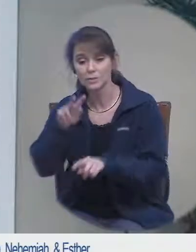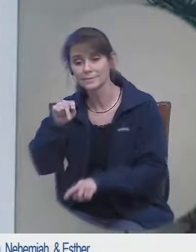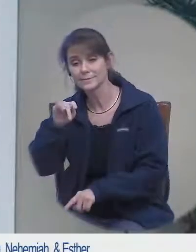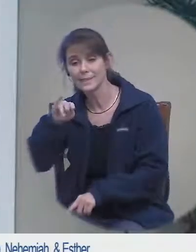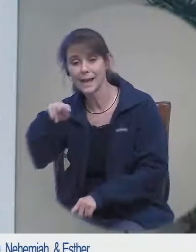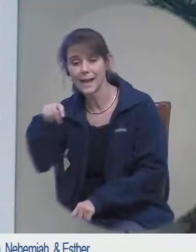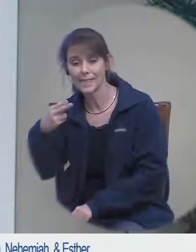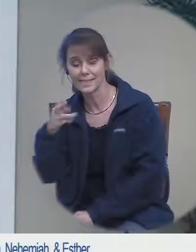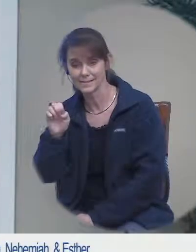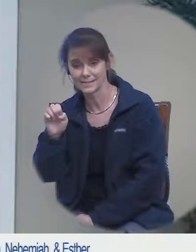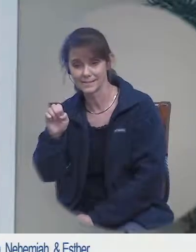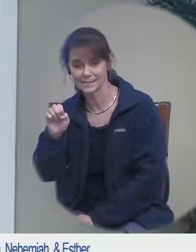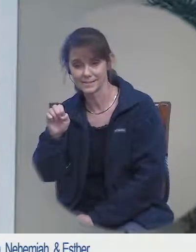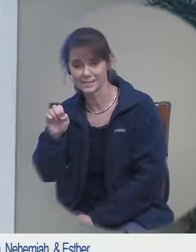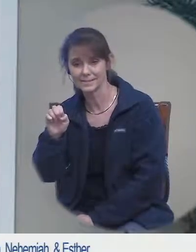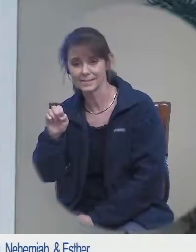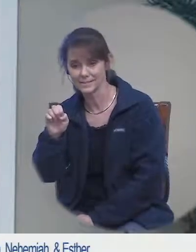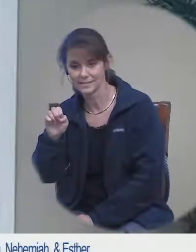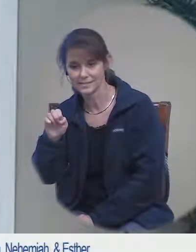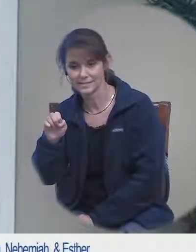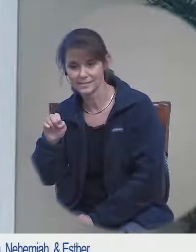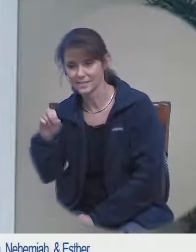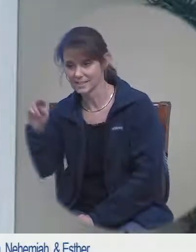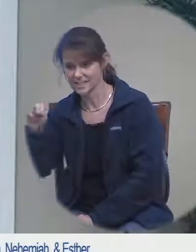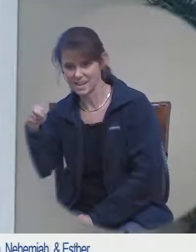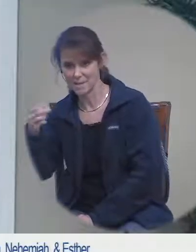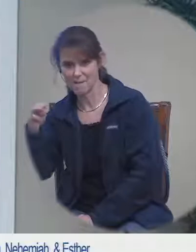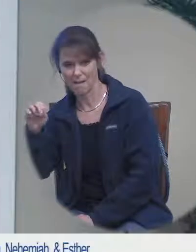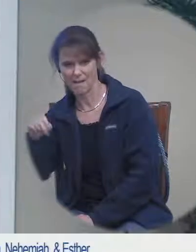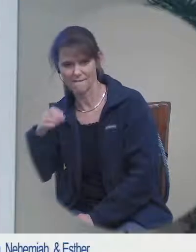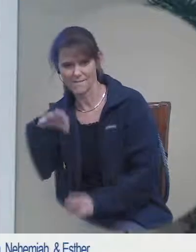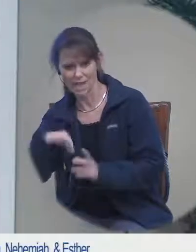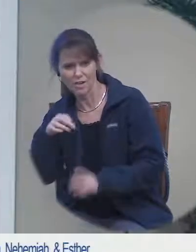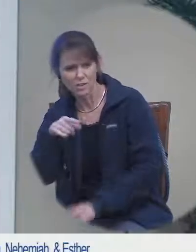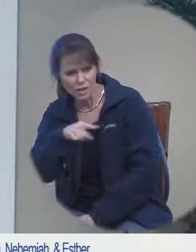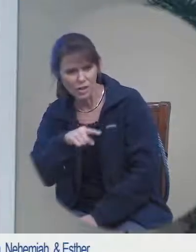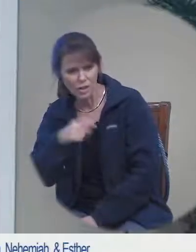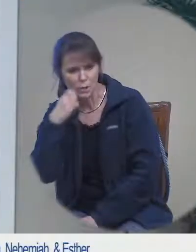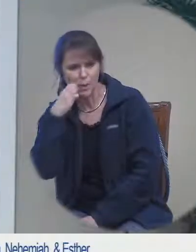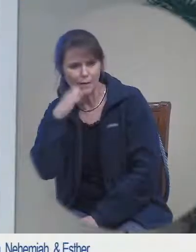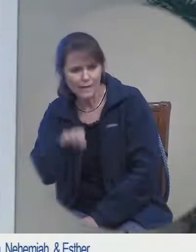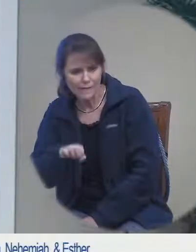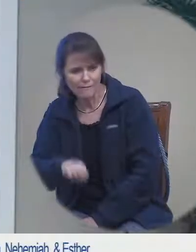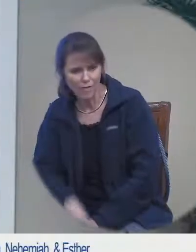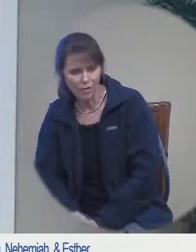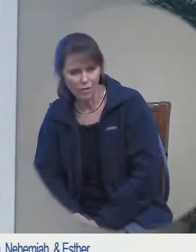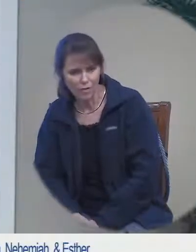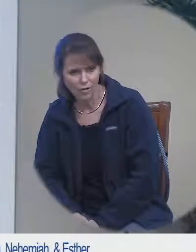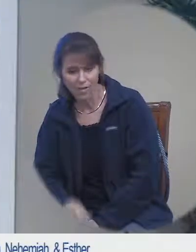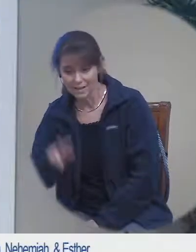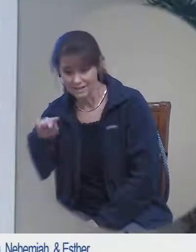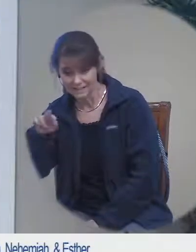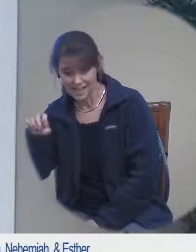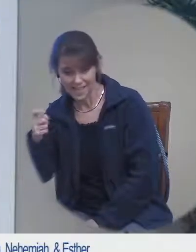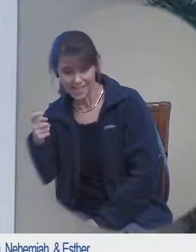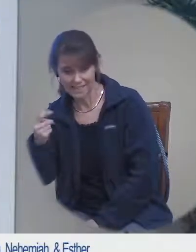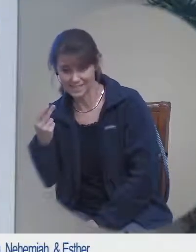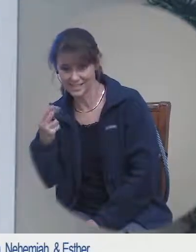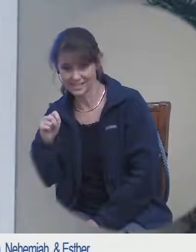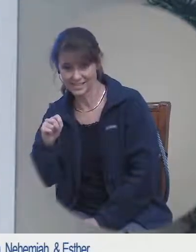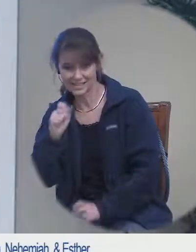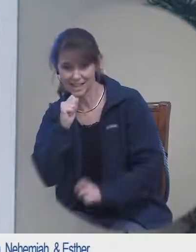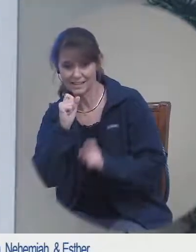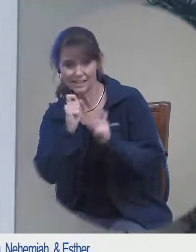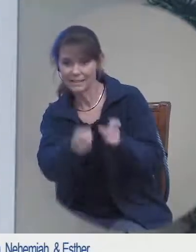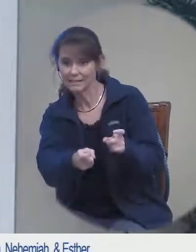they wouldn't serve. And so it was compromising. And what I'm going to suggest is all of these first three are kind of